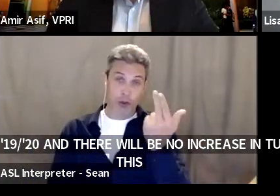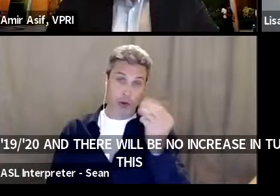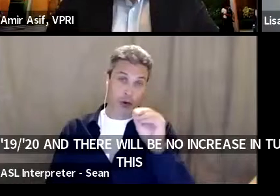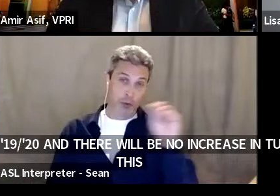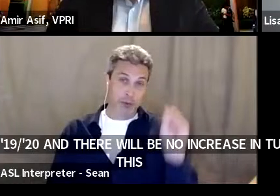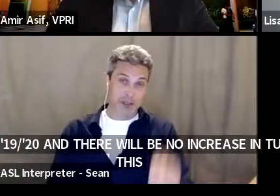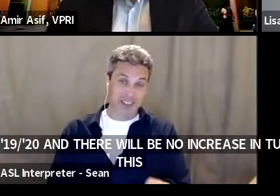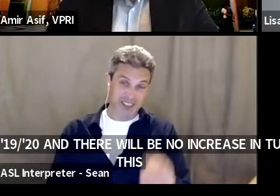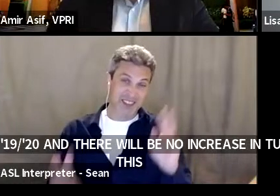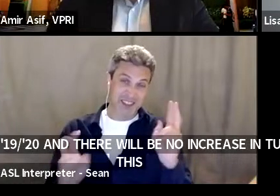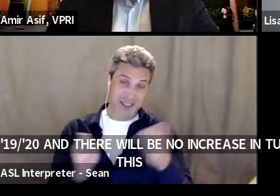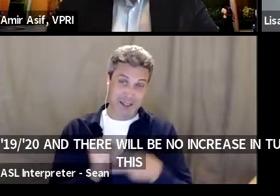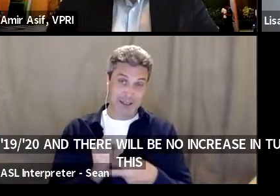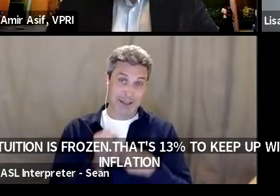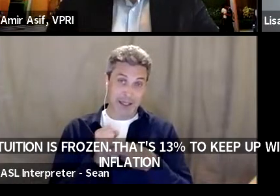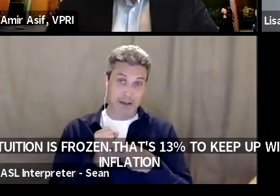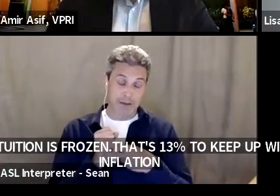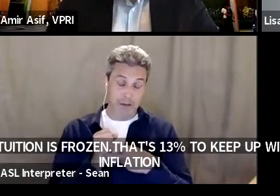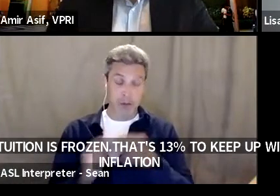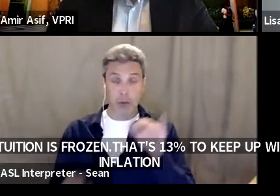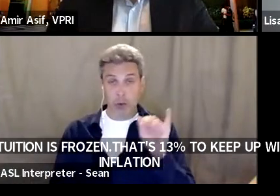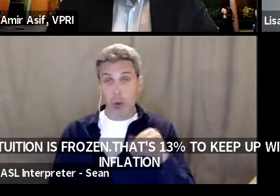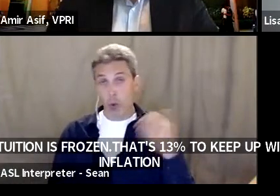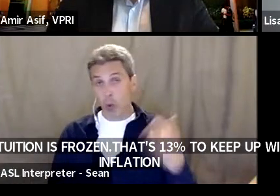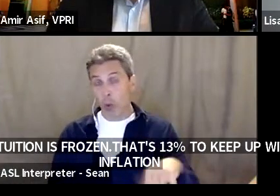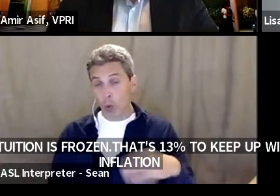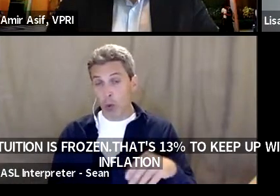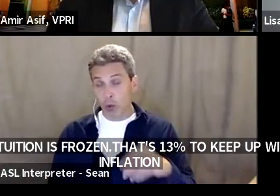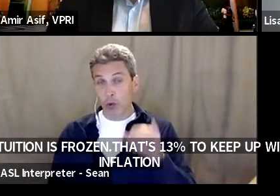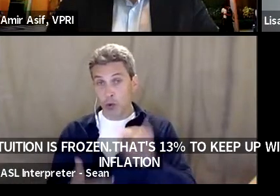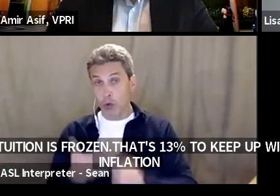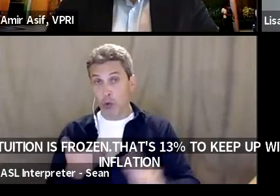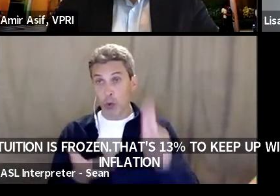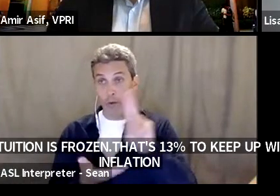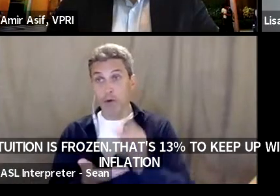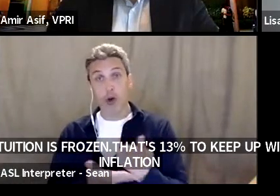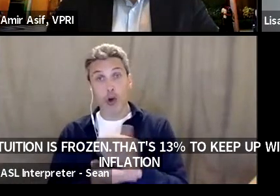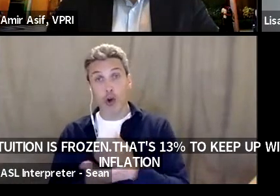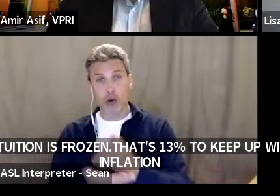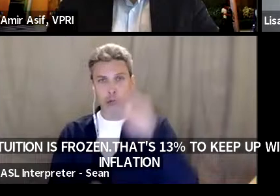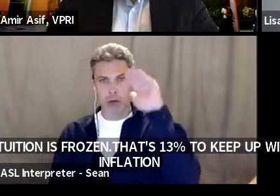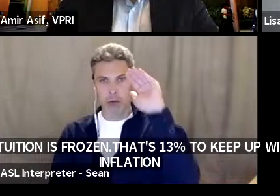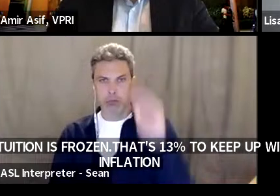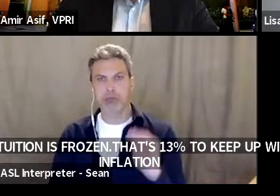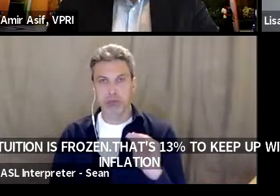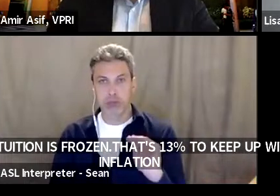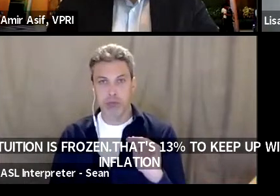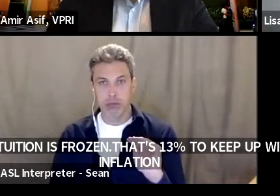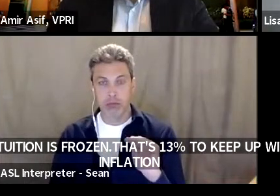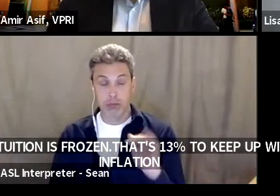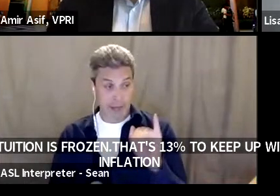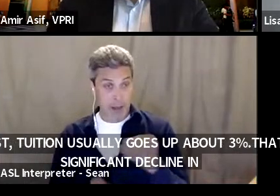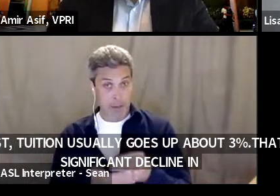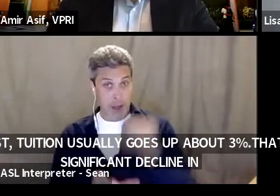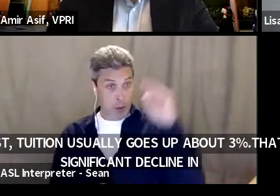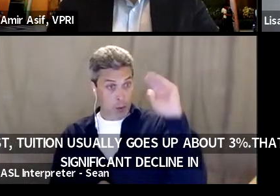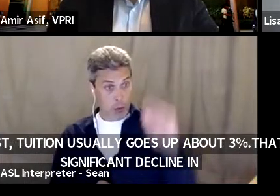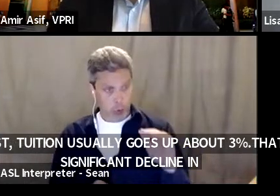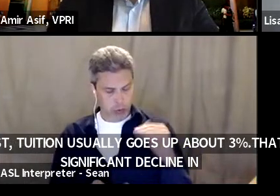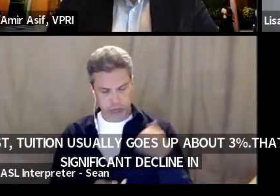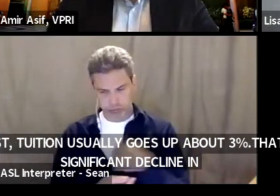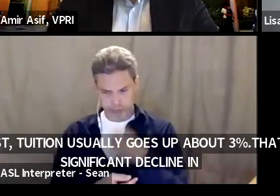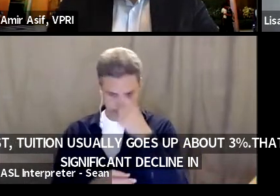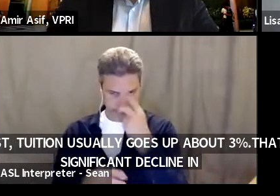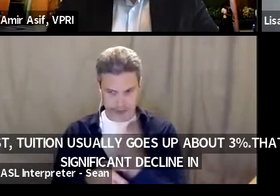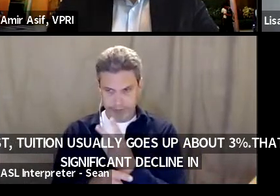a significant decline in tuition revenue that the university has been trying to deal with last year and this year, totaling